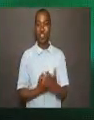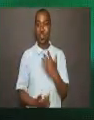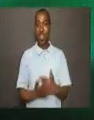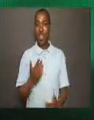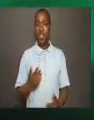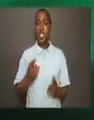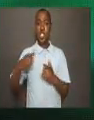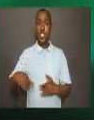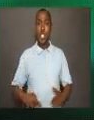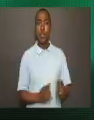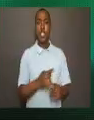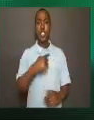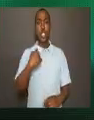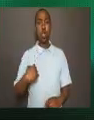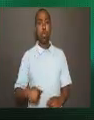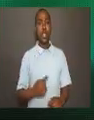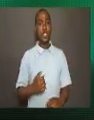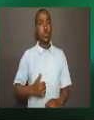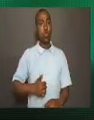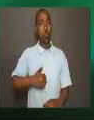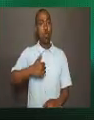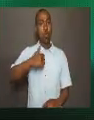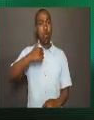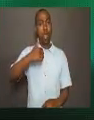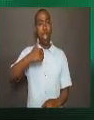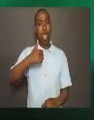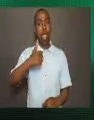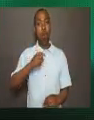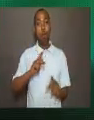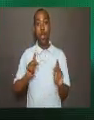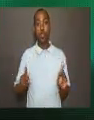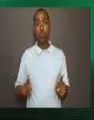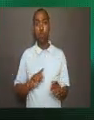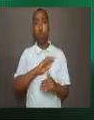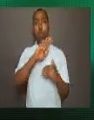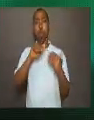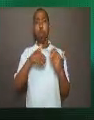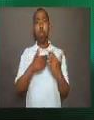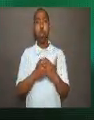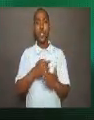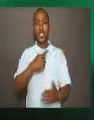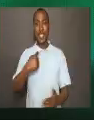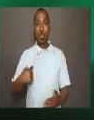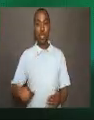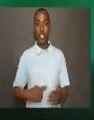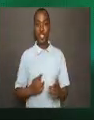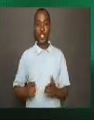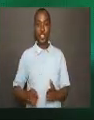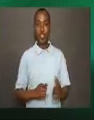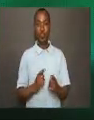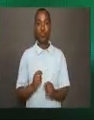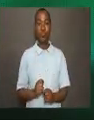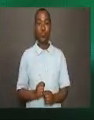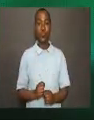Systemic circulation is a major part of the overall circulatory system.